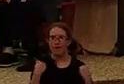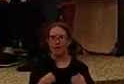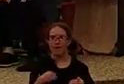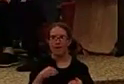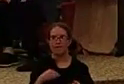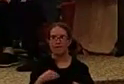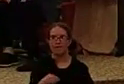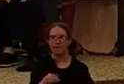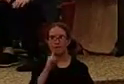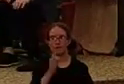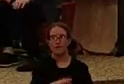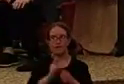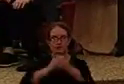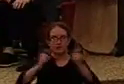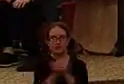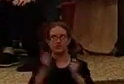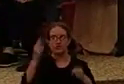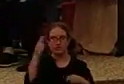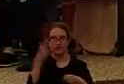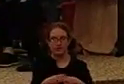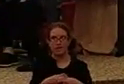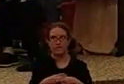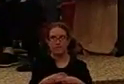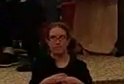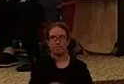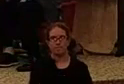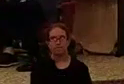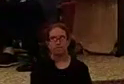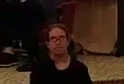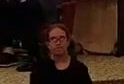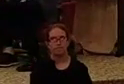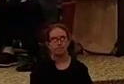covenant going here. I'm changing your name.